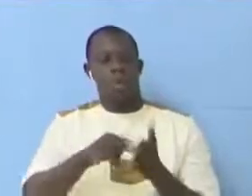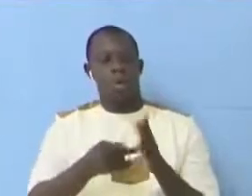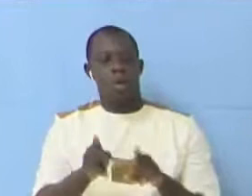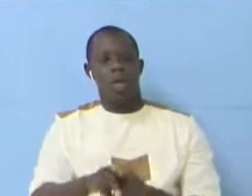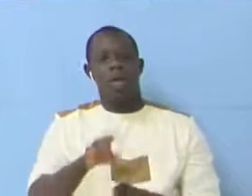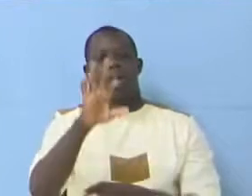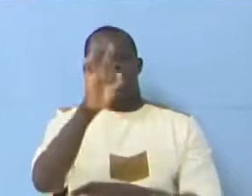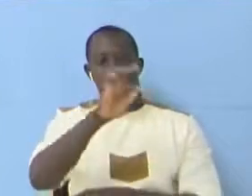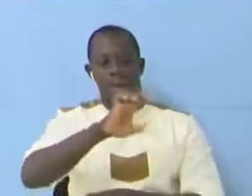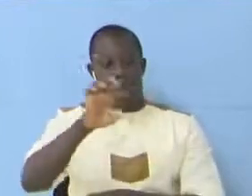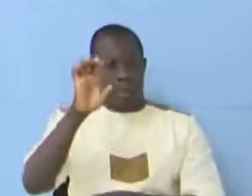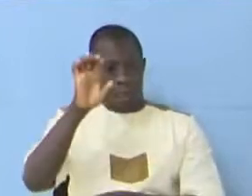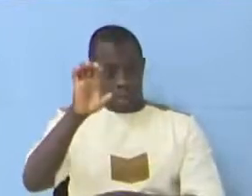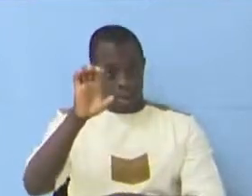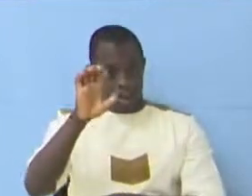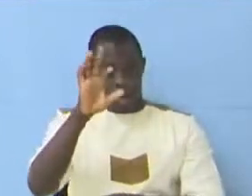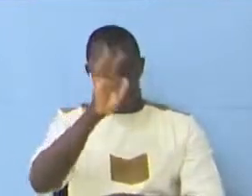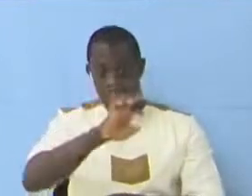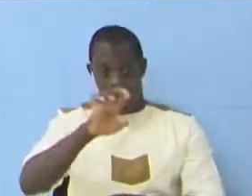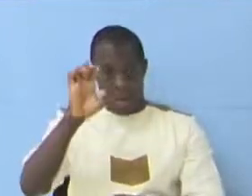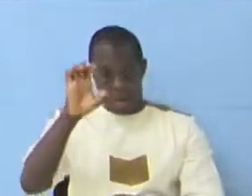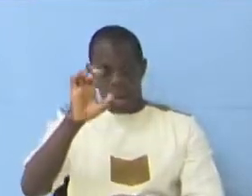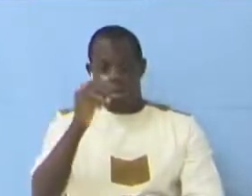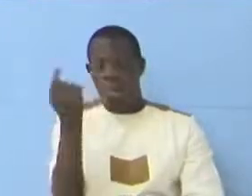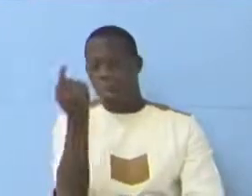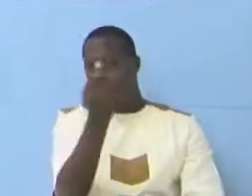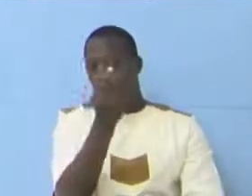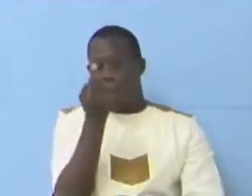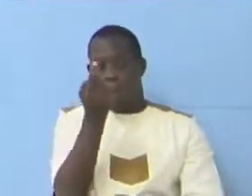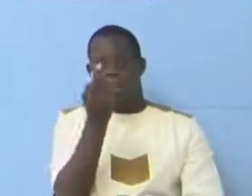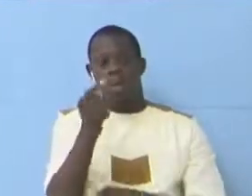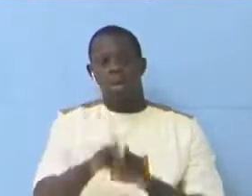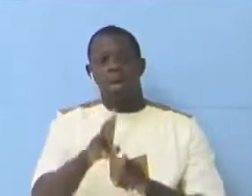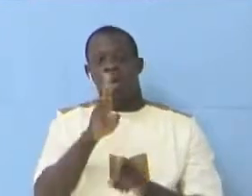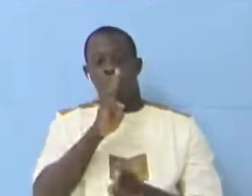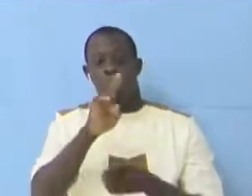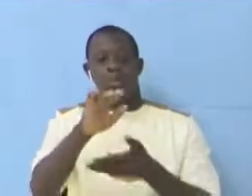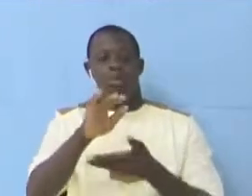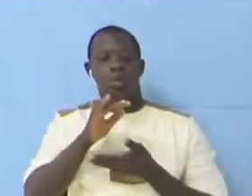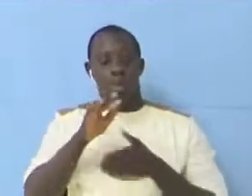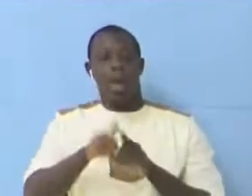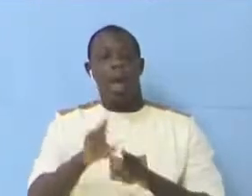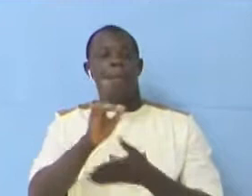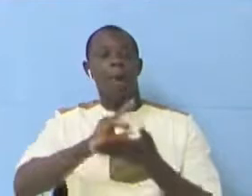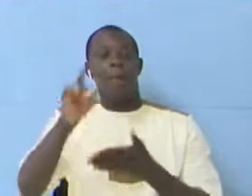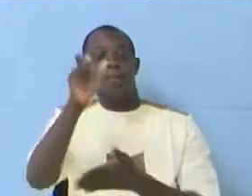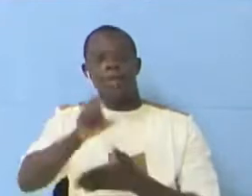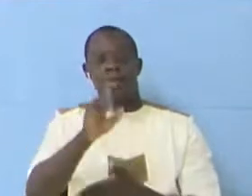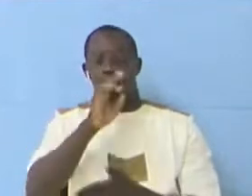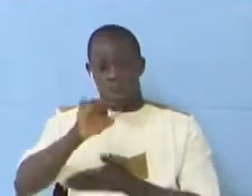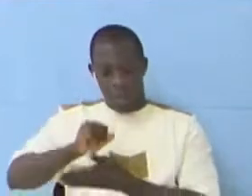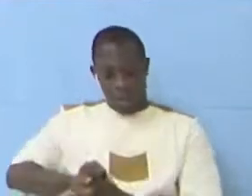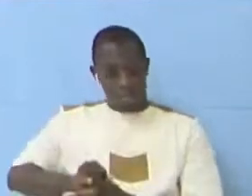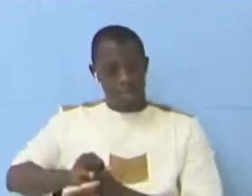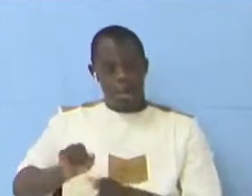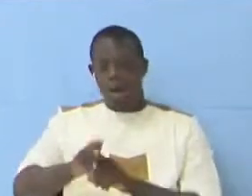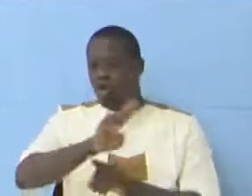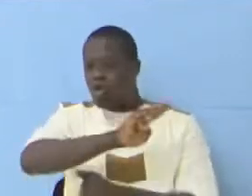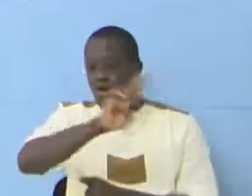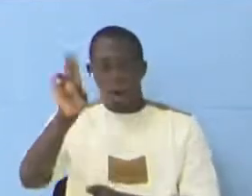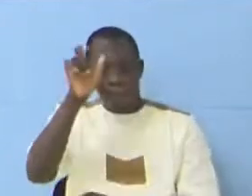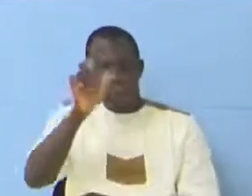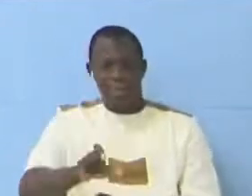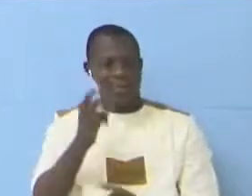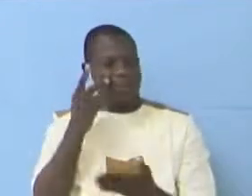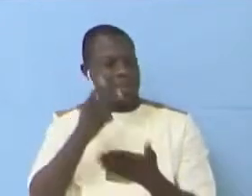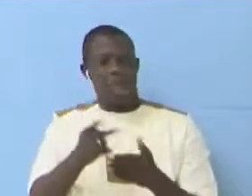entity in possession of this list? Apart from the keeper, nobody saw this list. Chairman, nobody knew I had it. bu mu yee ki